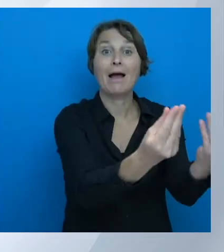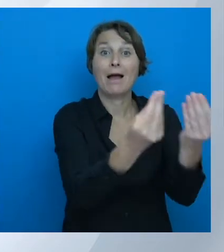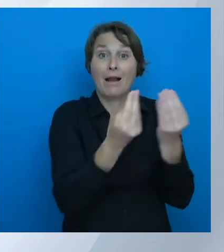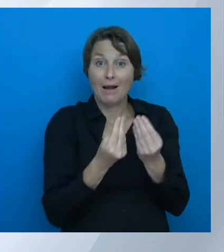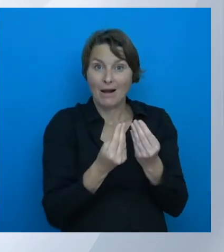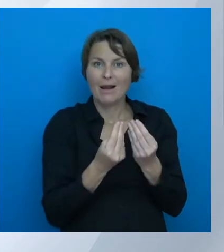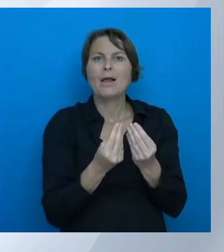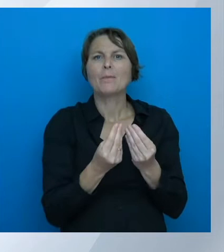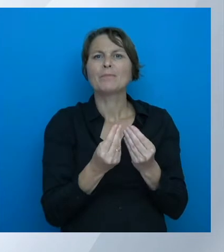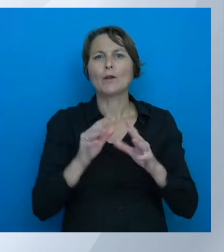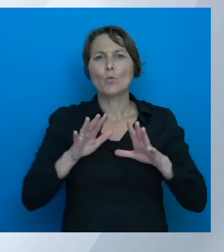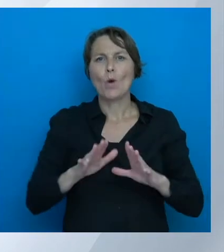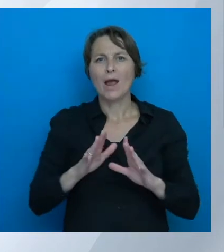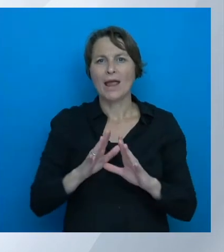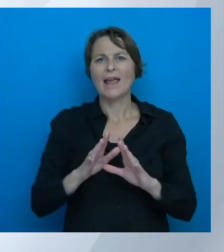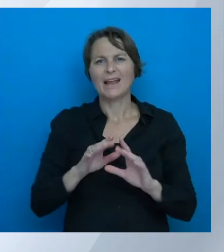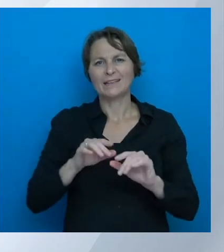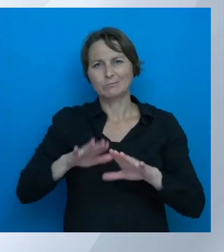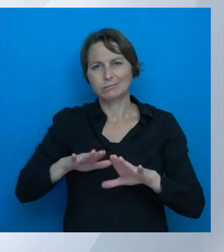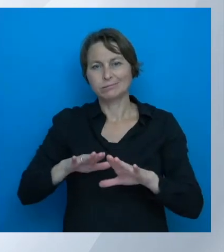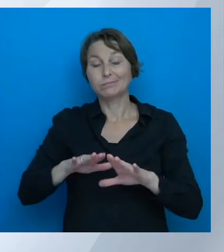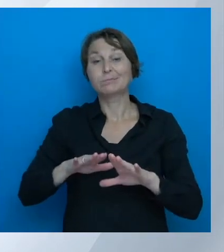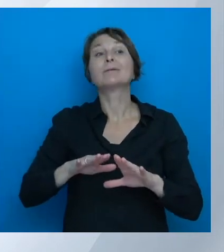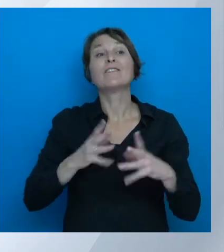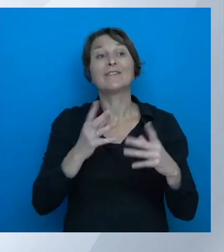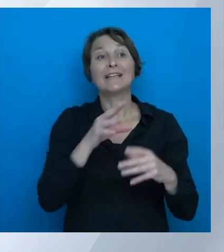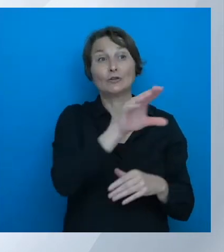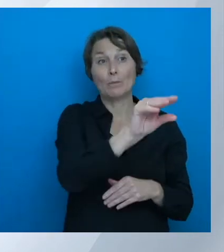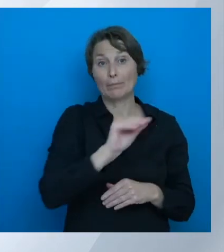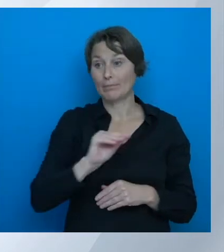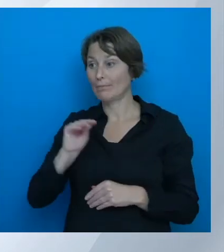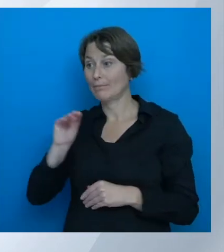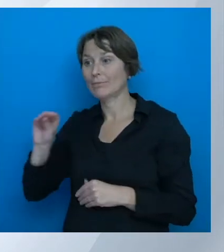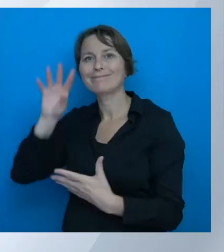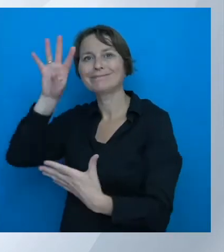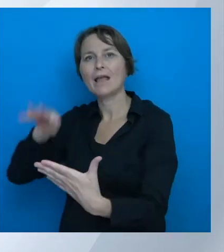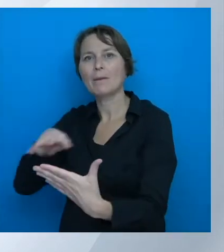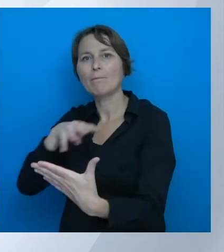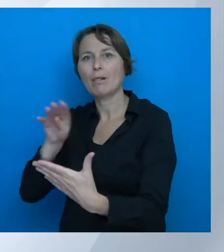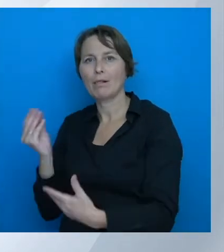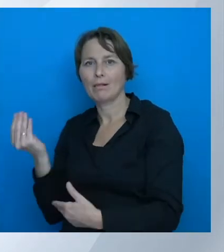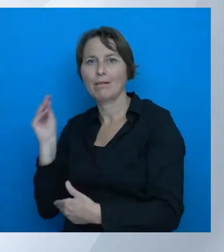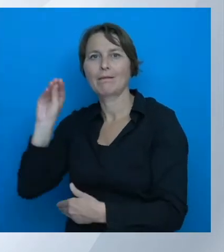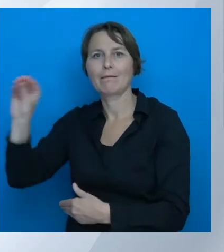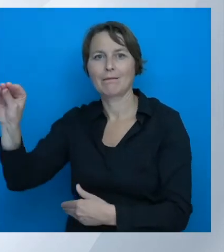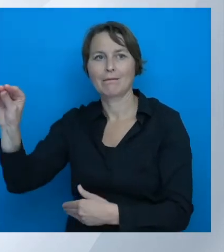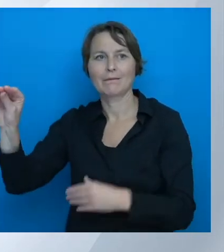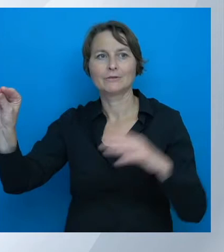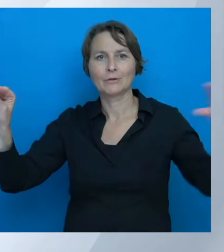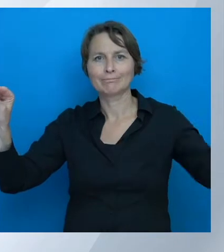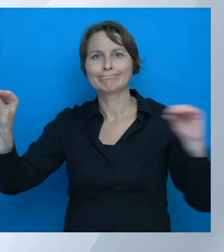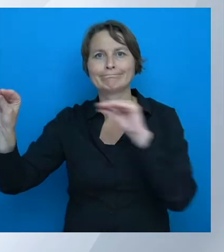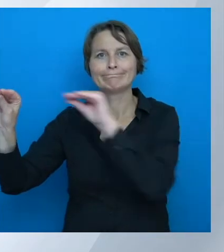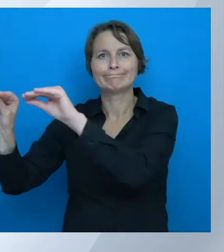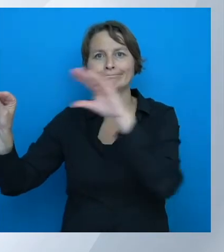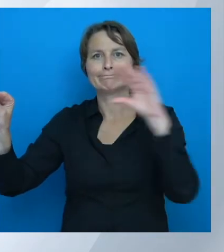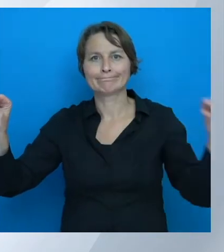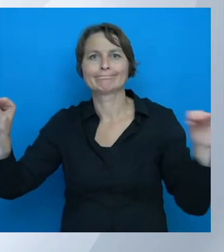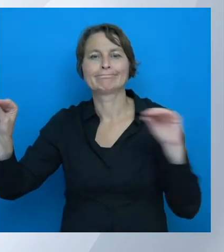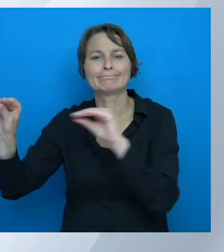that queue and then put it into the table. Excuse me. So our app service is doing nothing except for